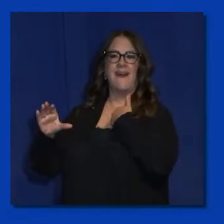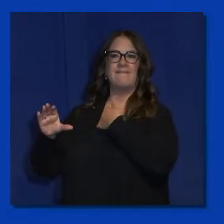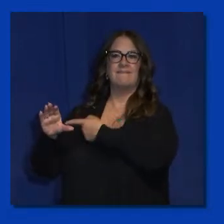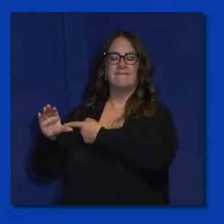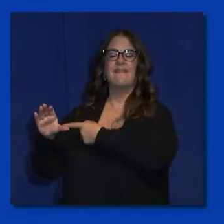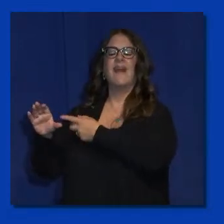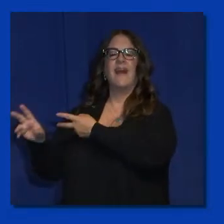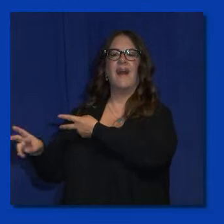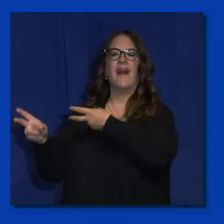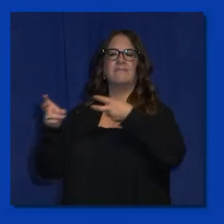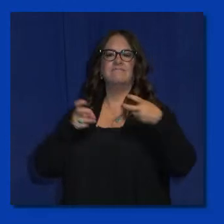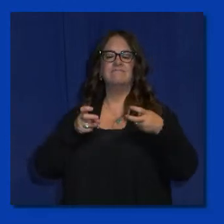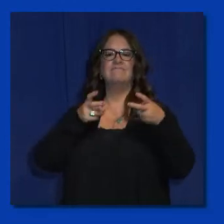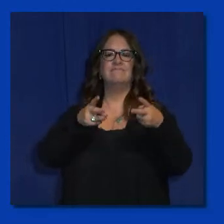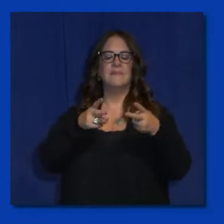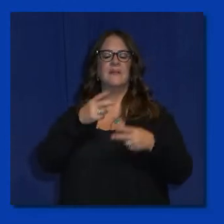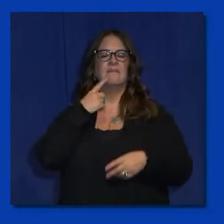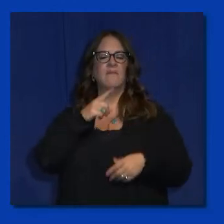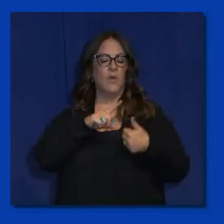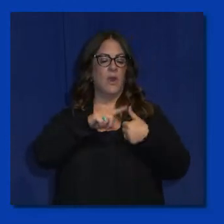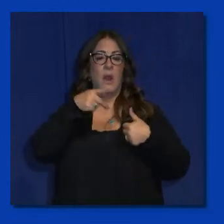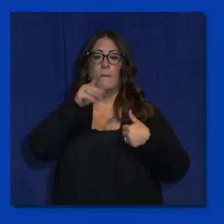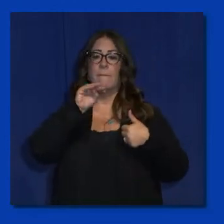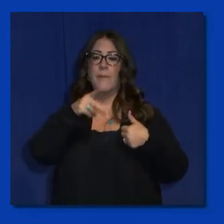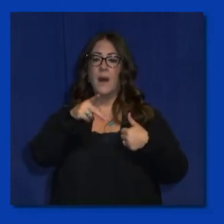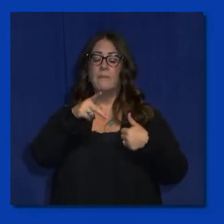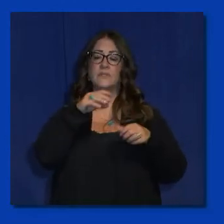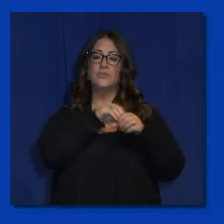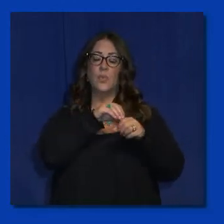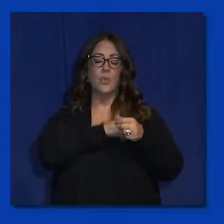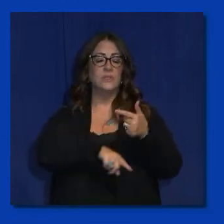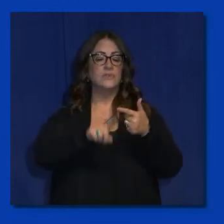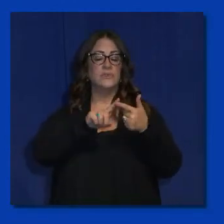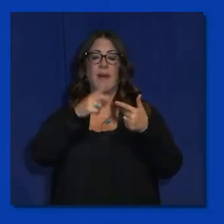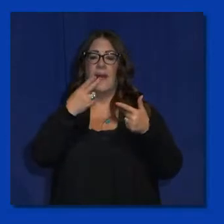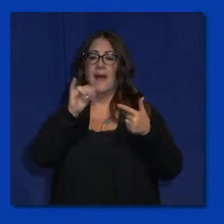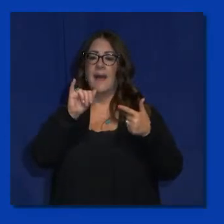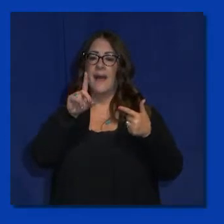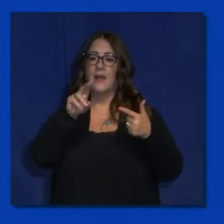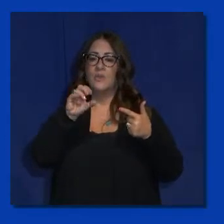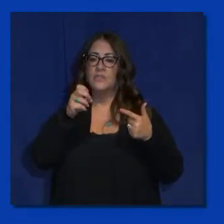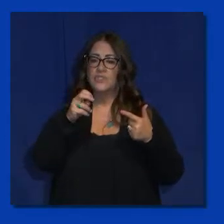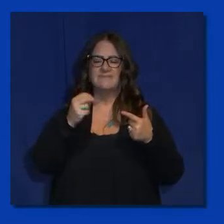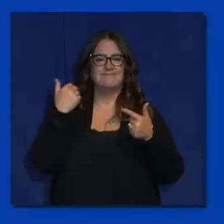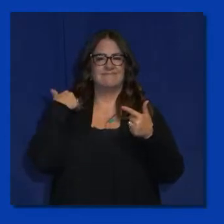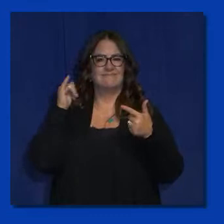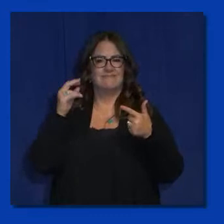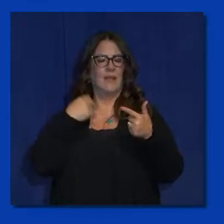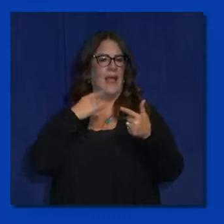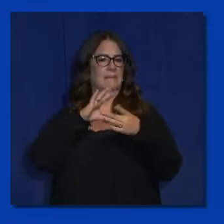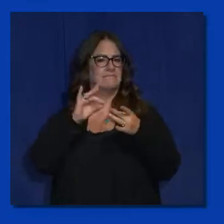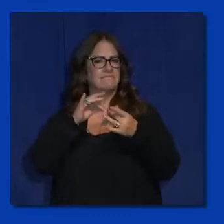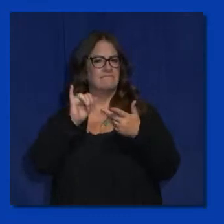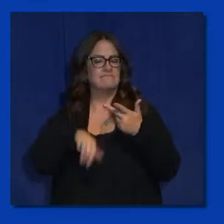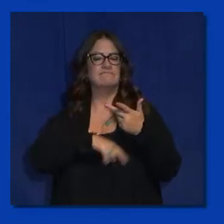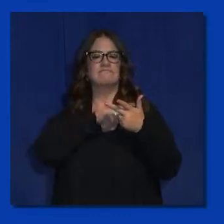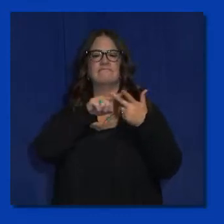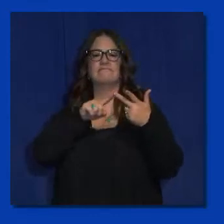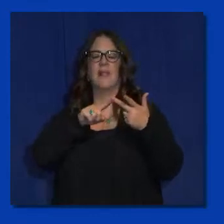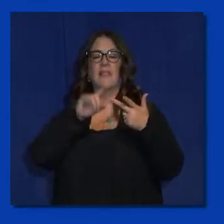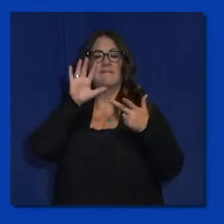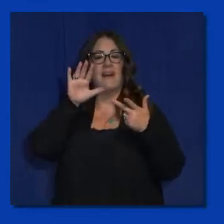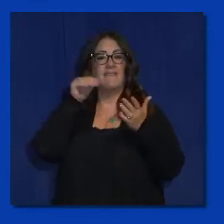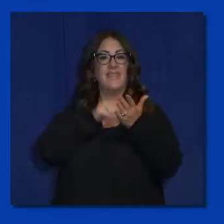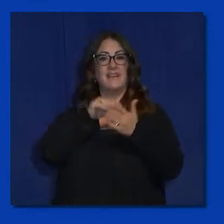did for pump storage and green hydrogen and other things in January, looking to do $8 billion. Let's see how that bears out. That